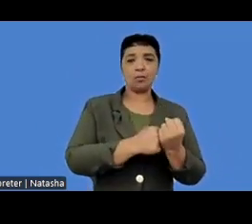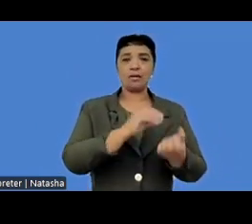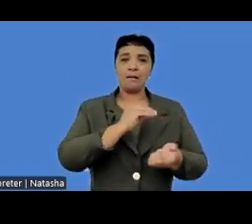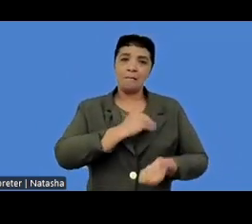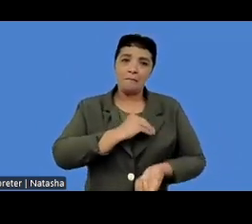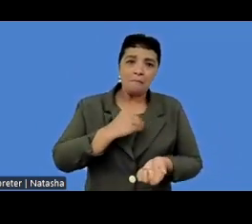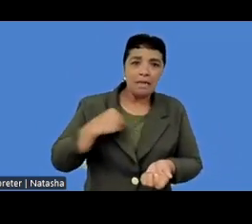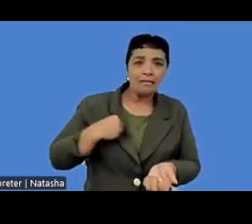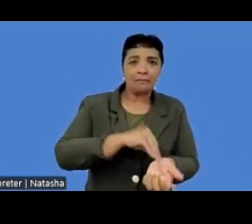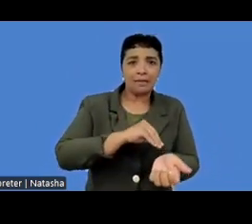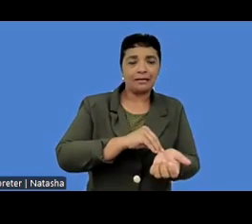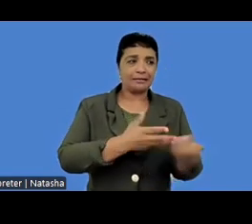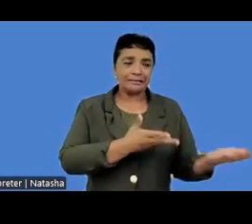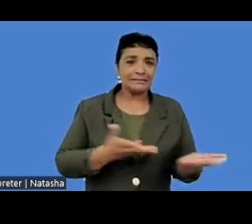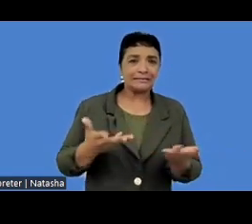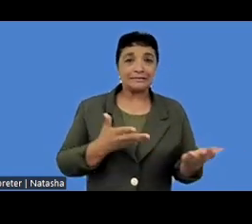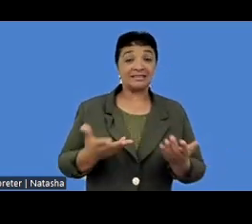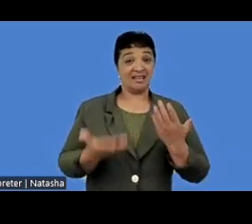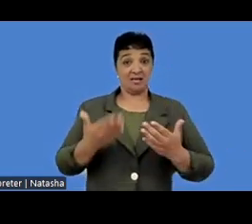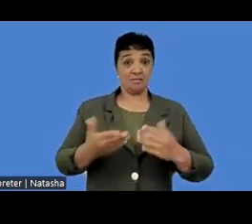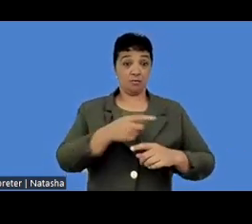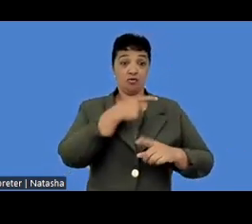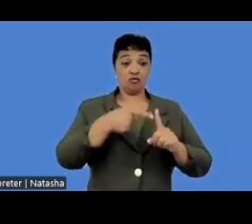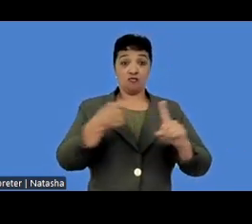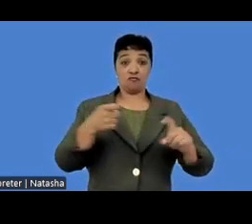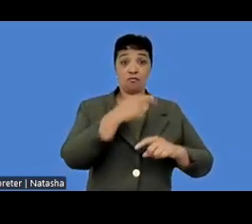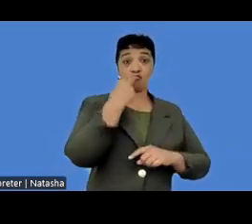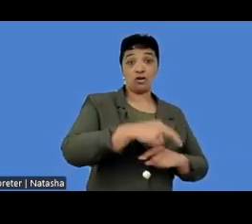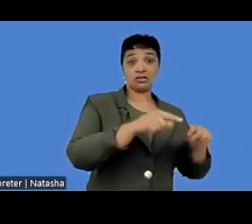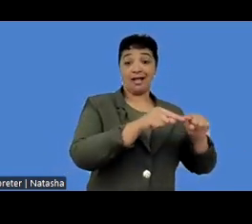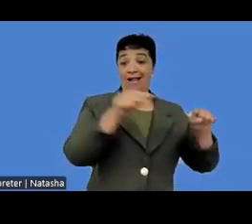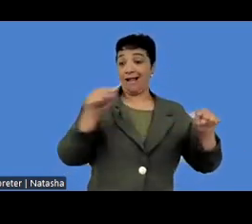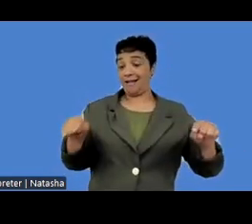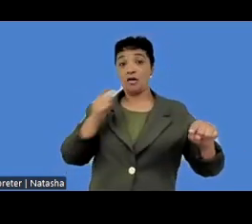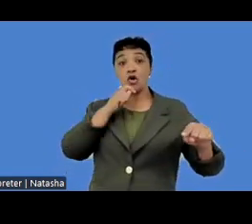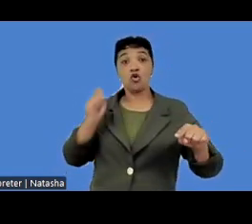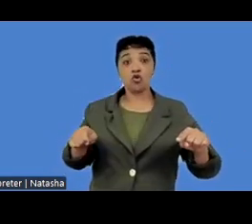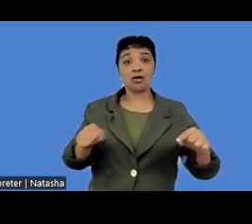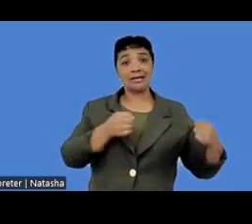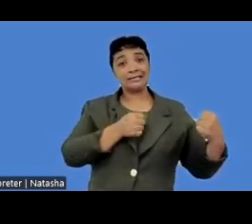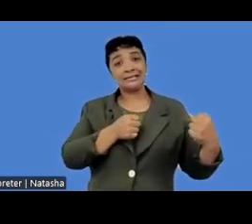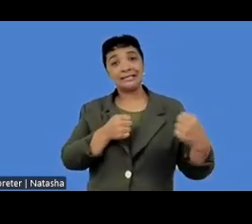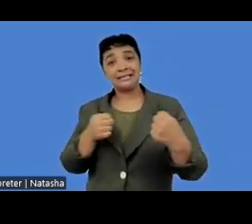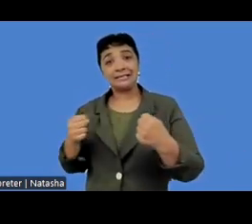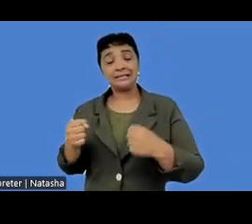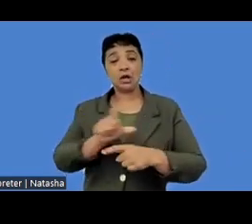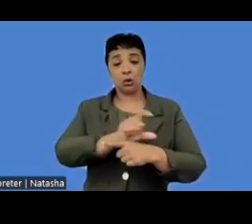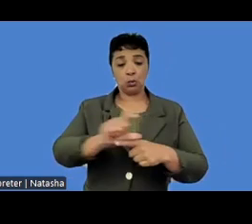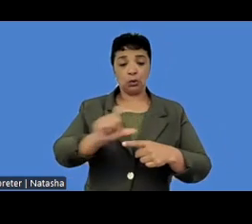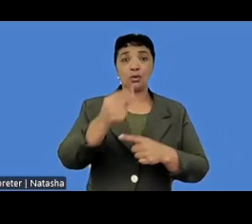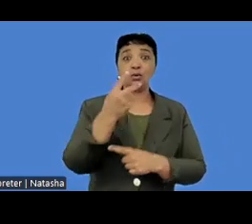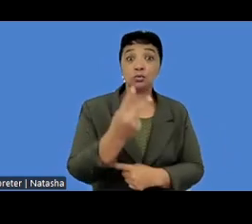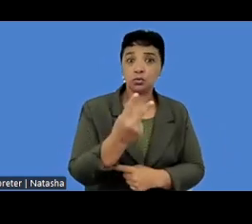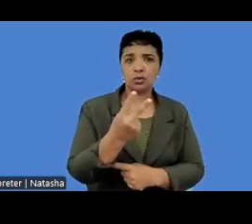take more than 2 weeks. So it's too long, and sometimes